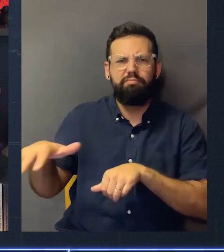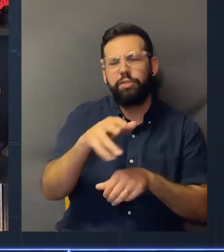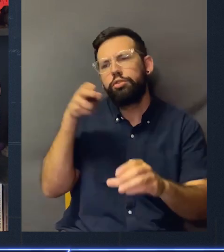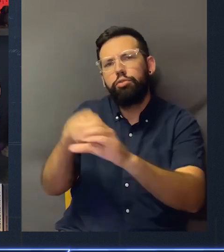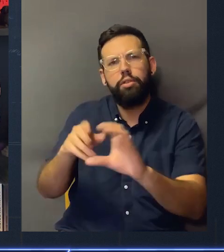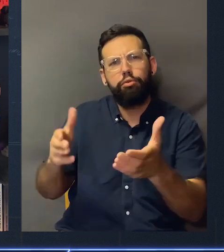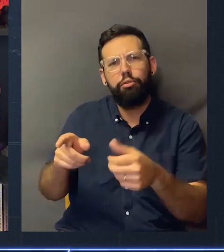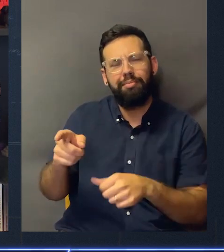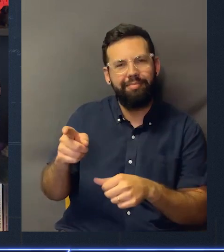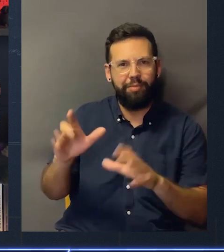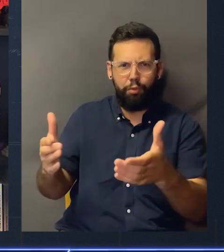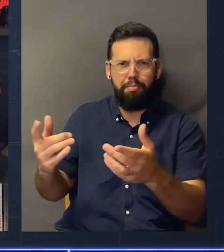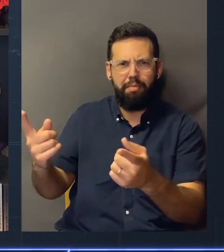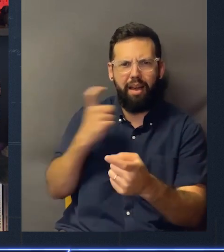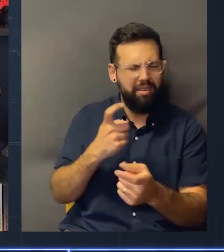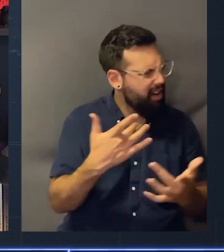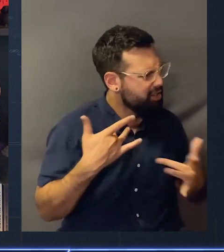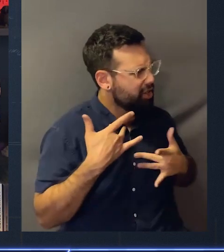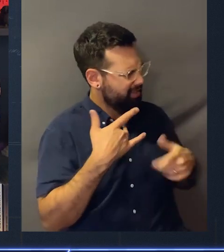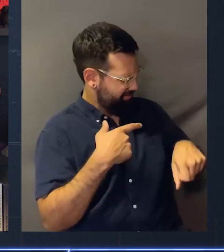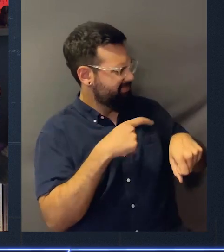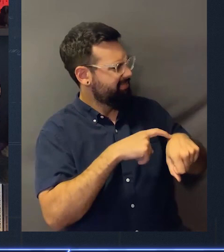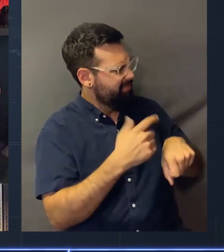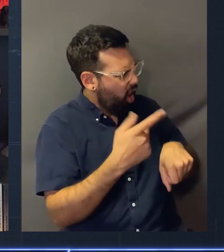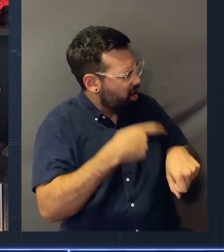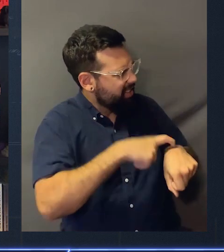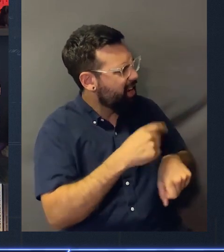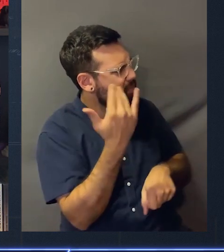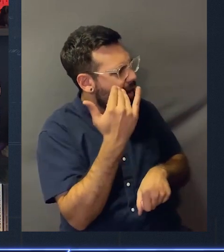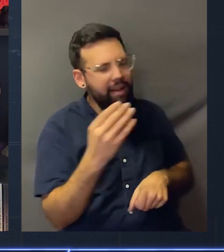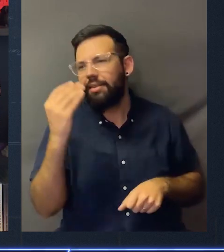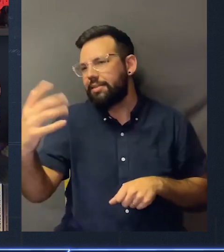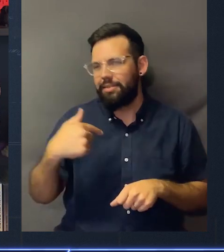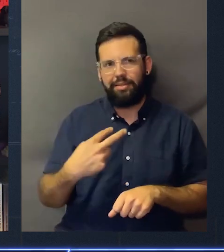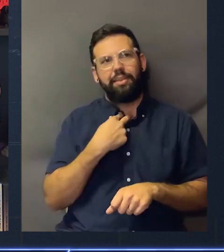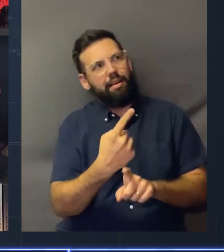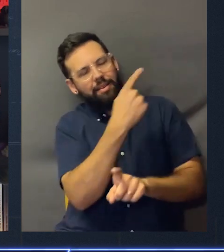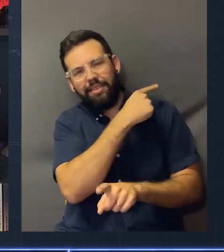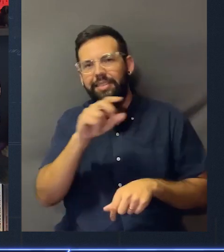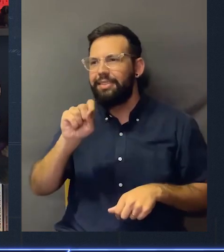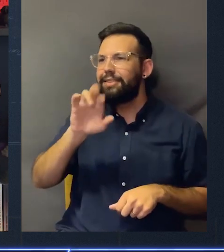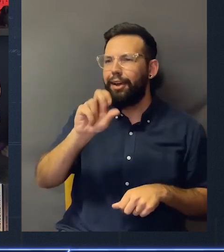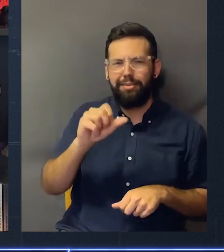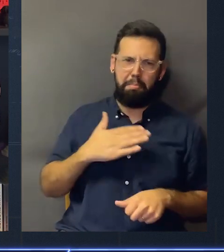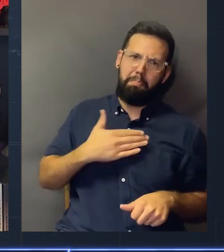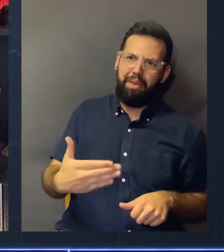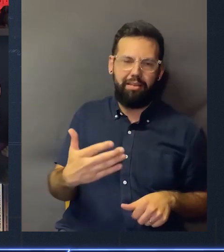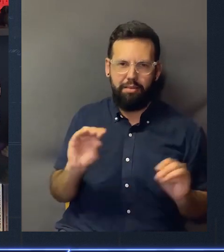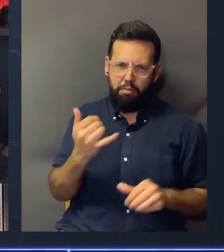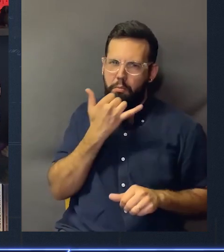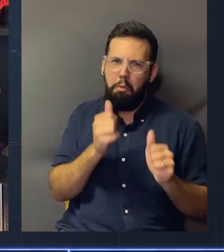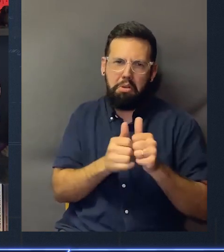Rejoin the group. They're kind of curious as to why it took me so long. And I was like, hey, you know, I got stuck on those stairs. No, nothing wrong with admitting